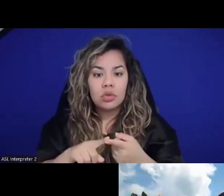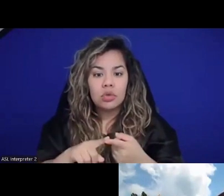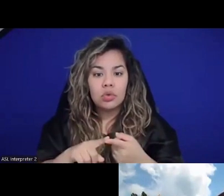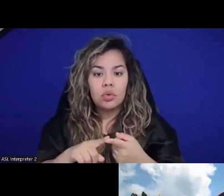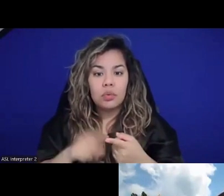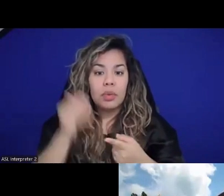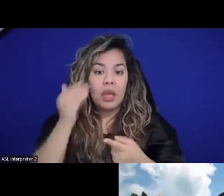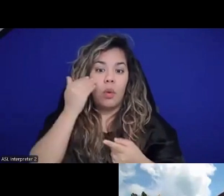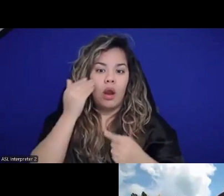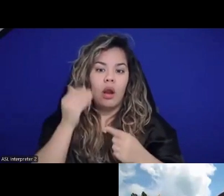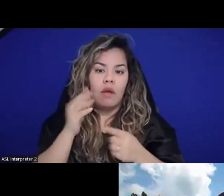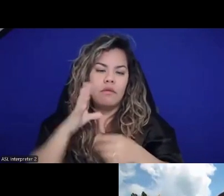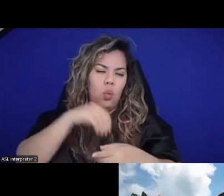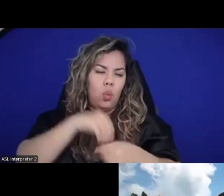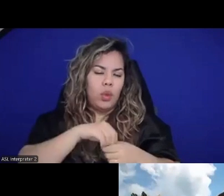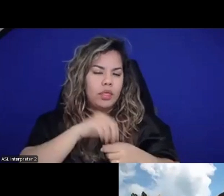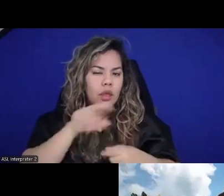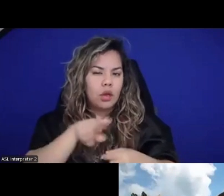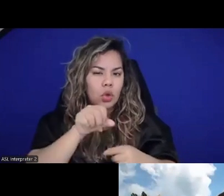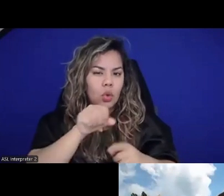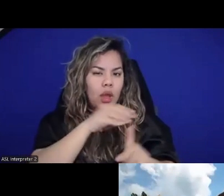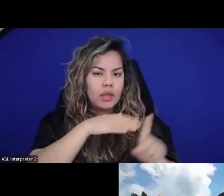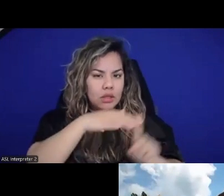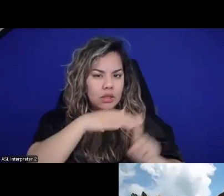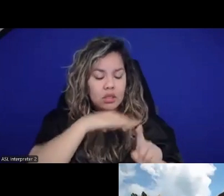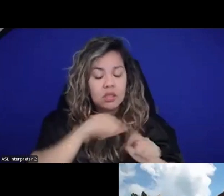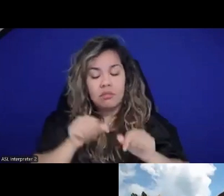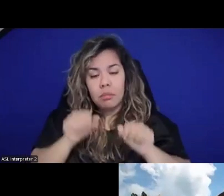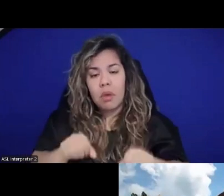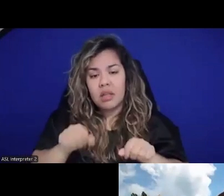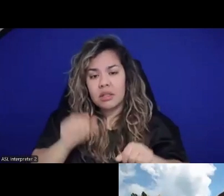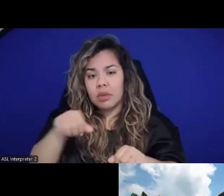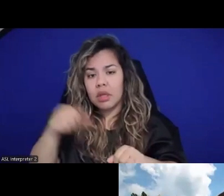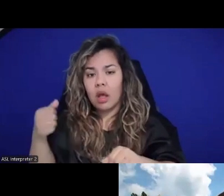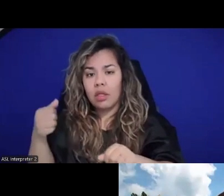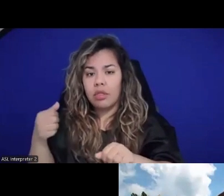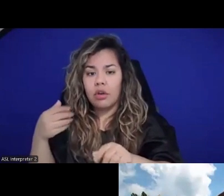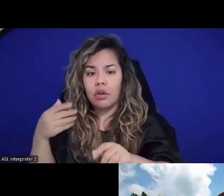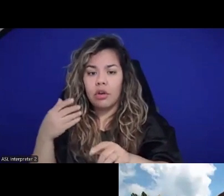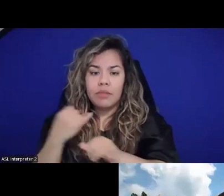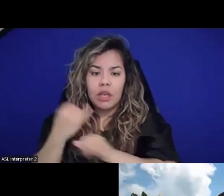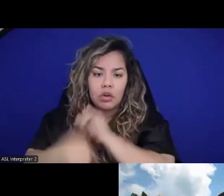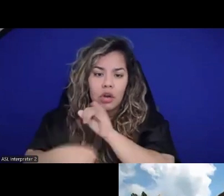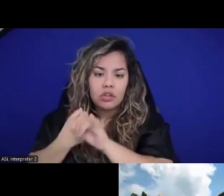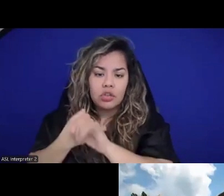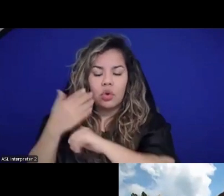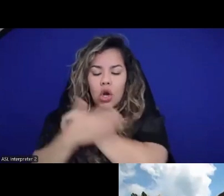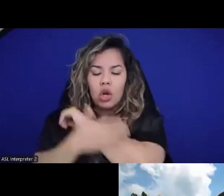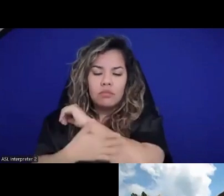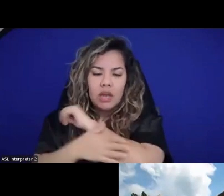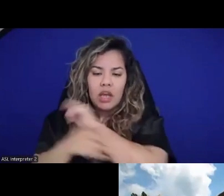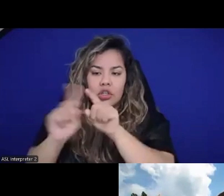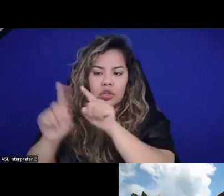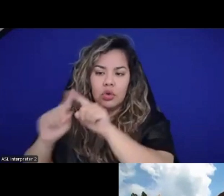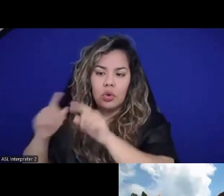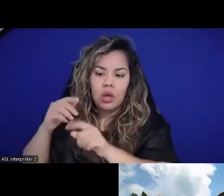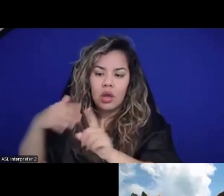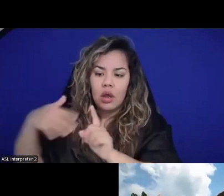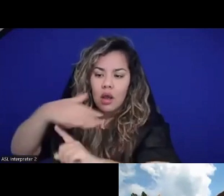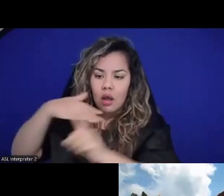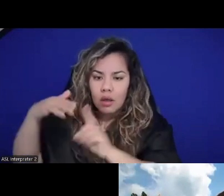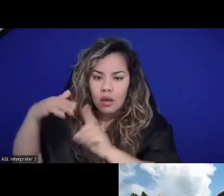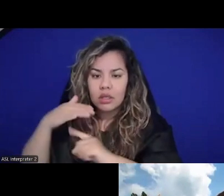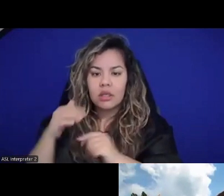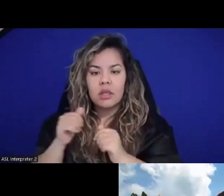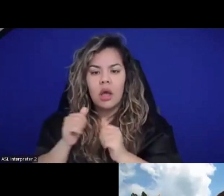and possibly other national context with similar political situations, that